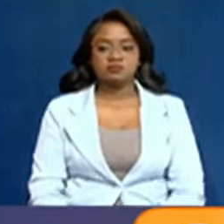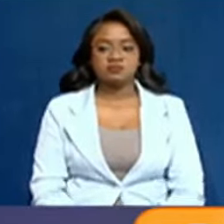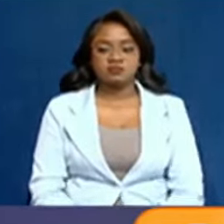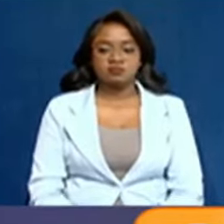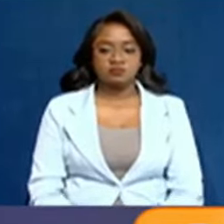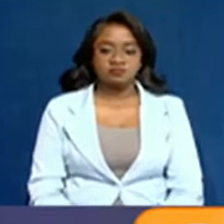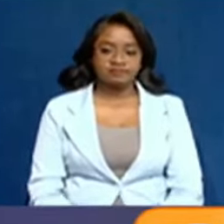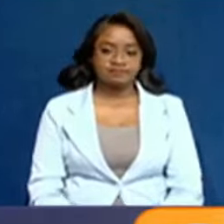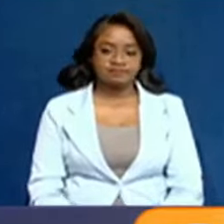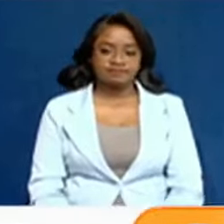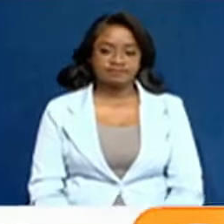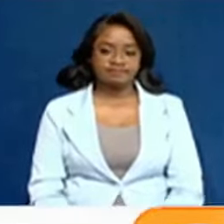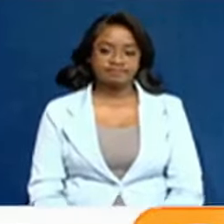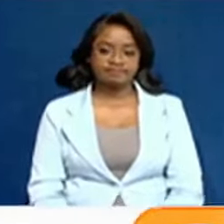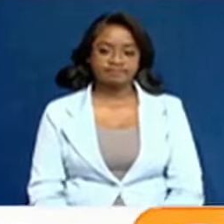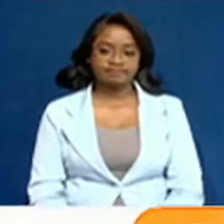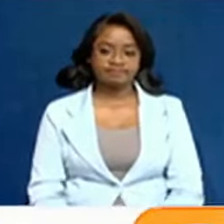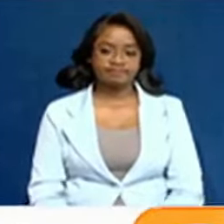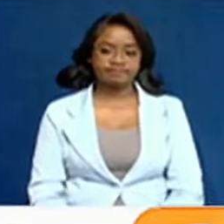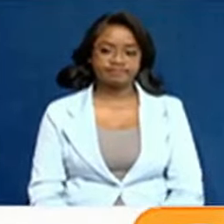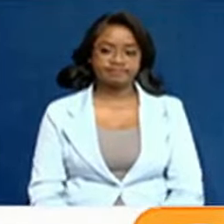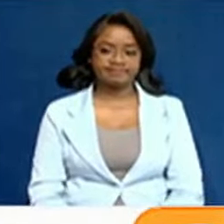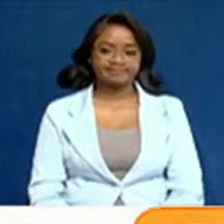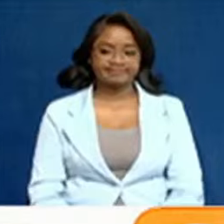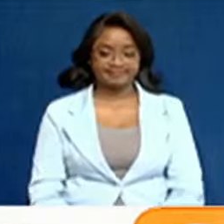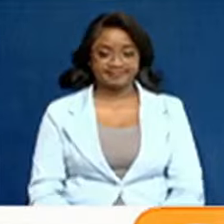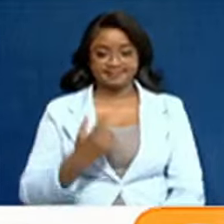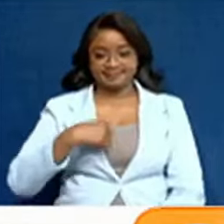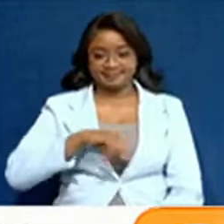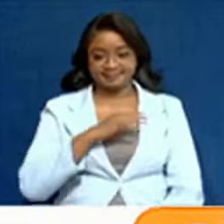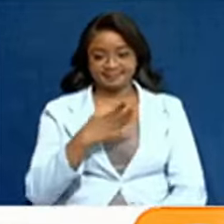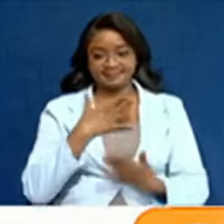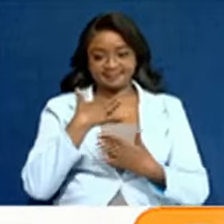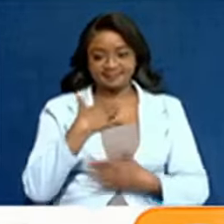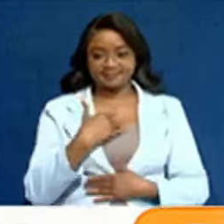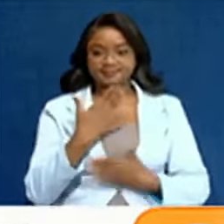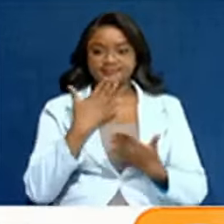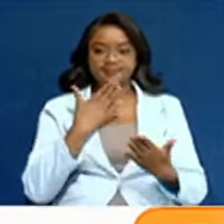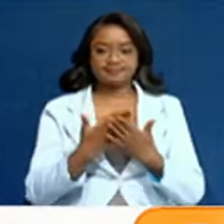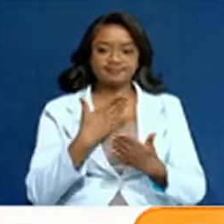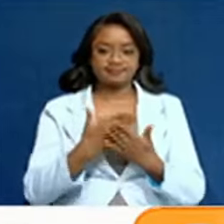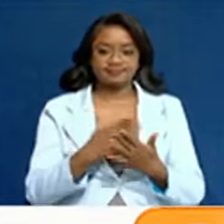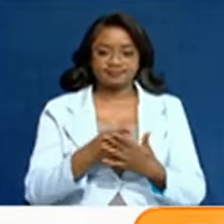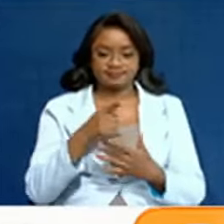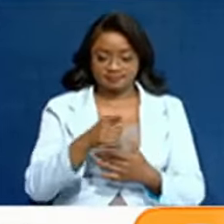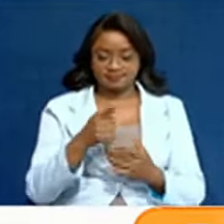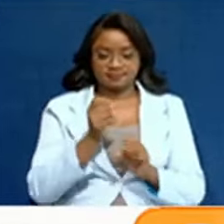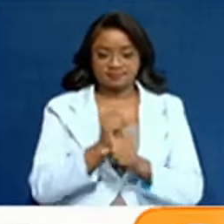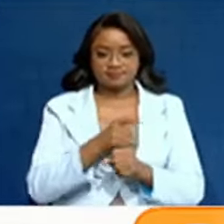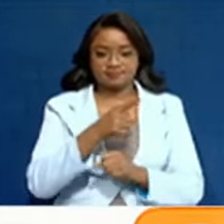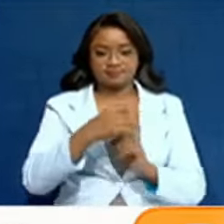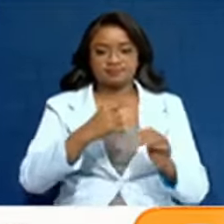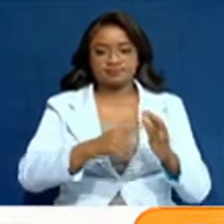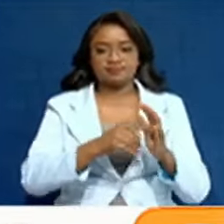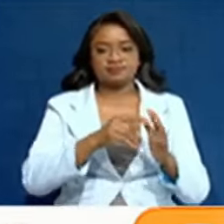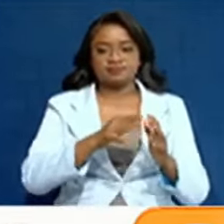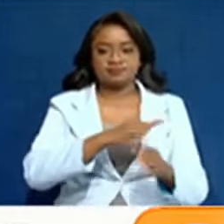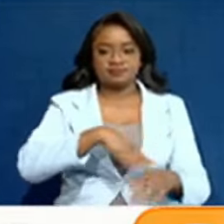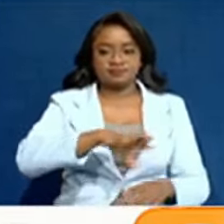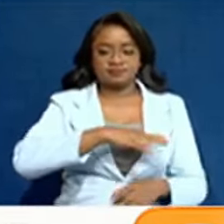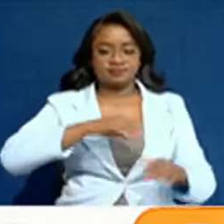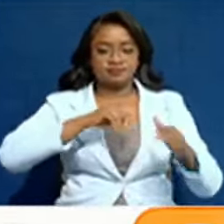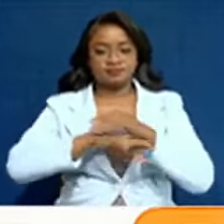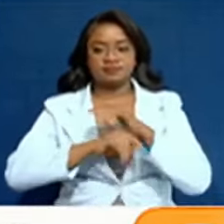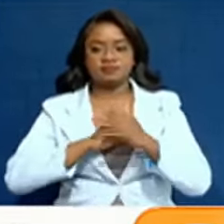name is Margaret Kibunda. We would like to access this facility to more customers. We have to date advanced